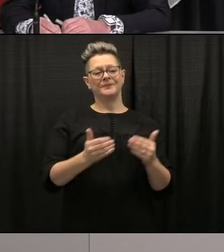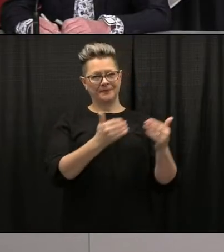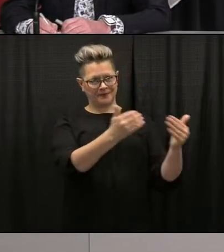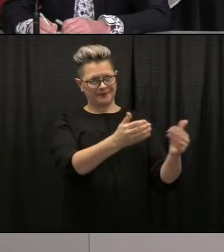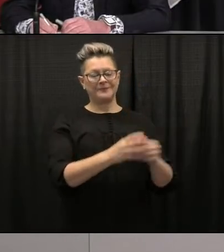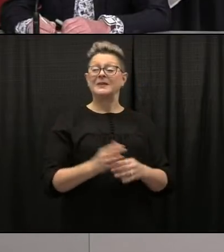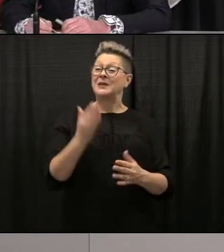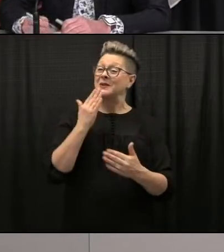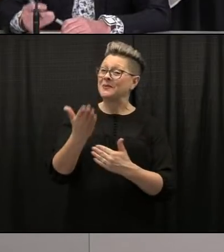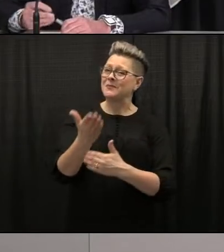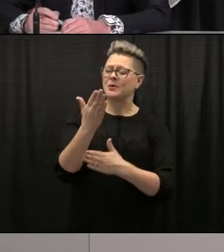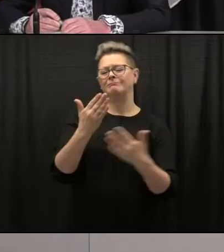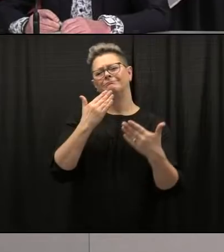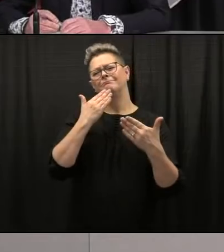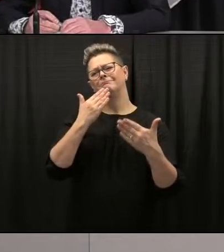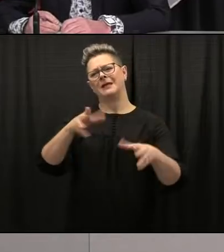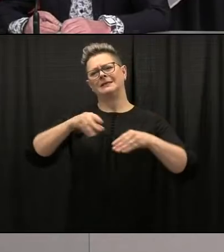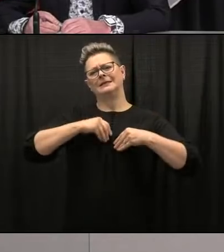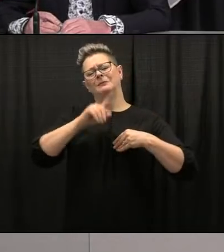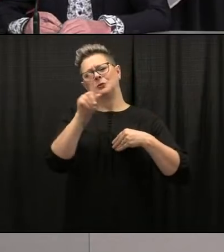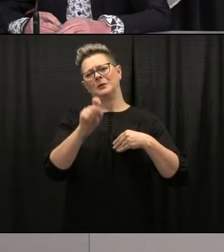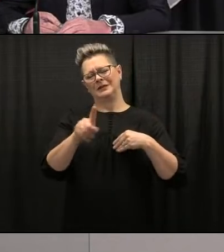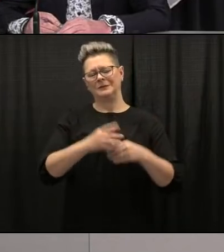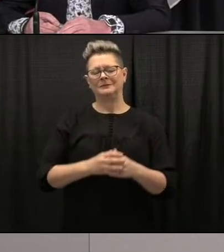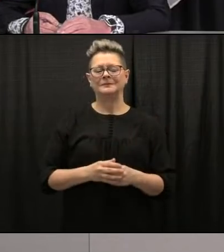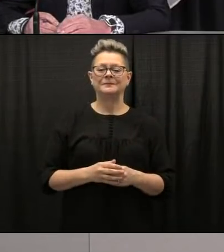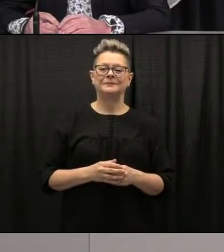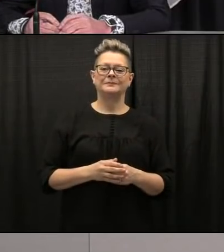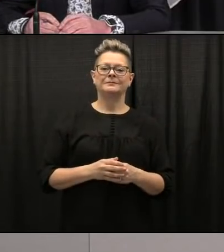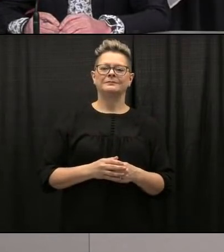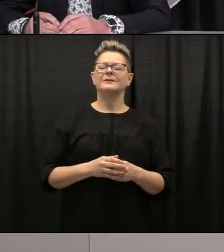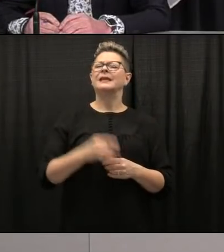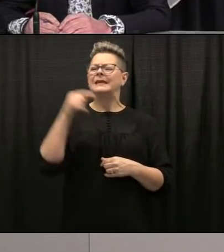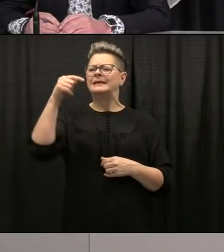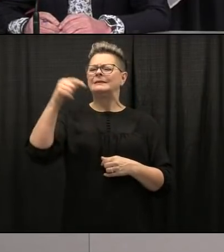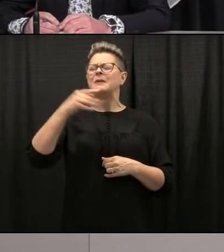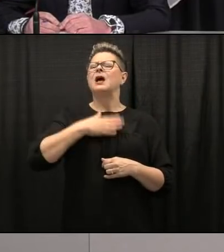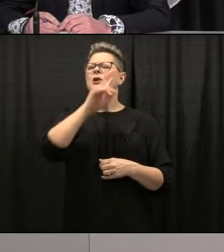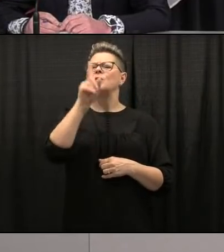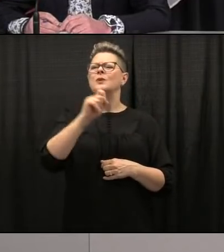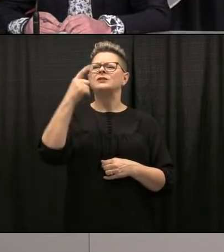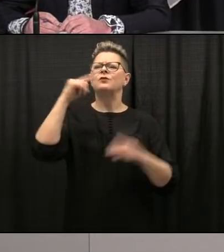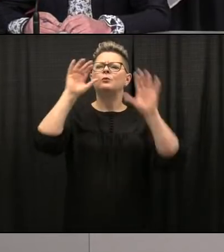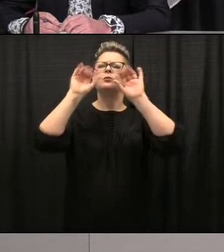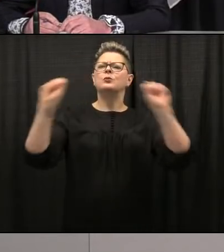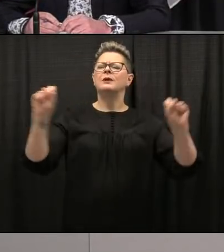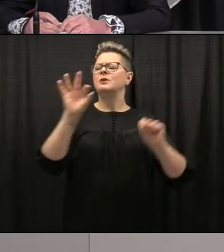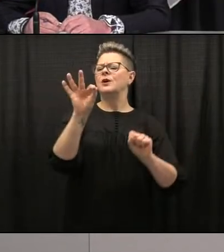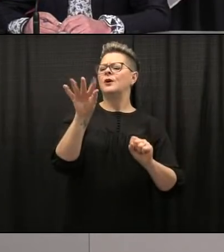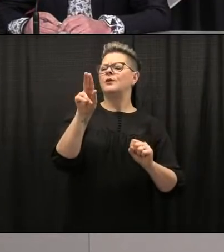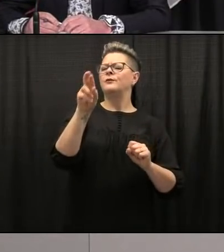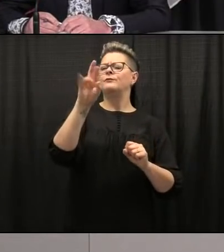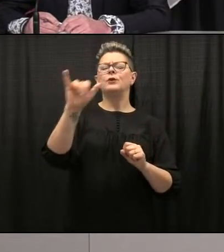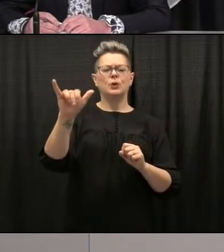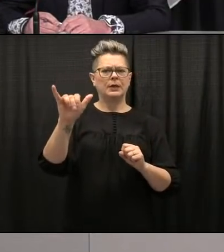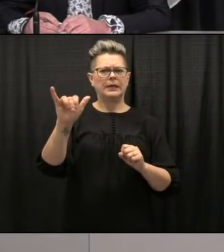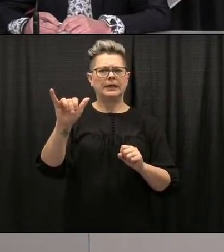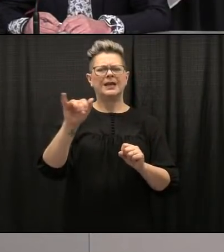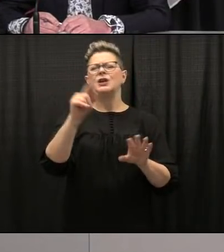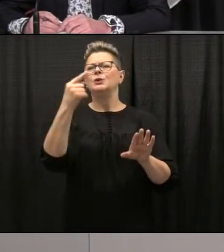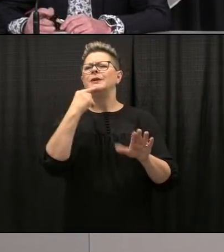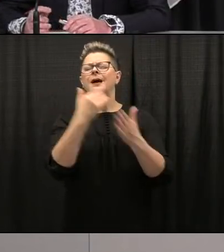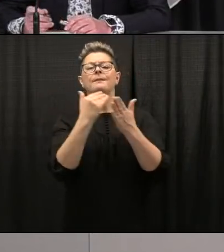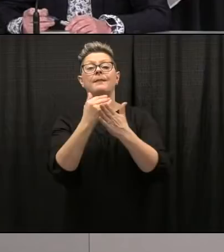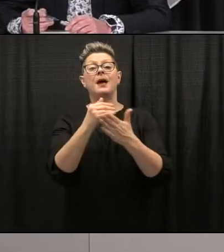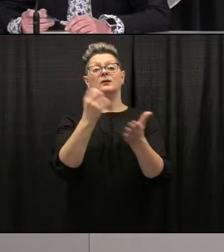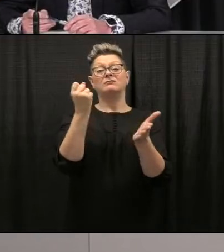Good morning. Thanks for taking our questions. I believe this will be one for Premier Fury. You said in the past that one of the reasons for the Vax